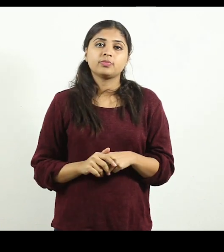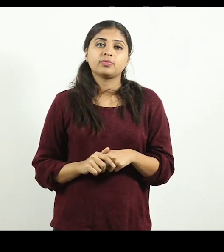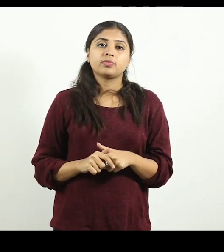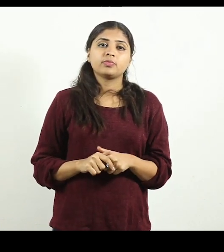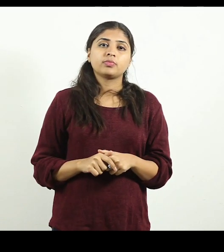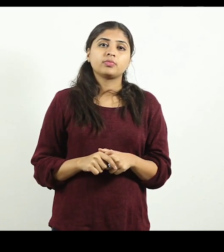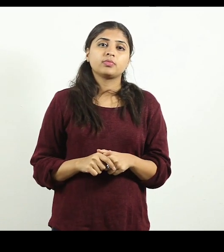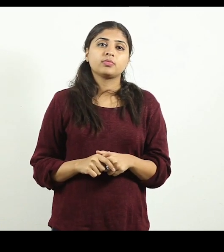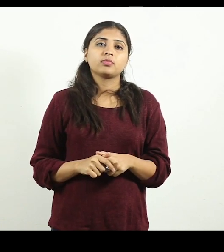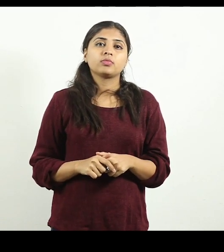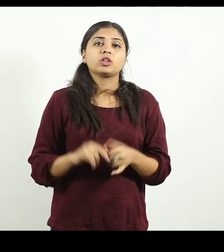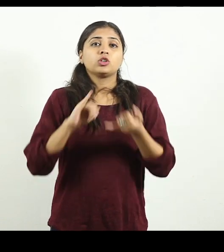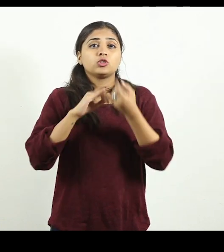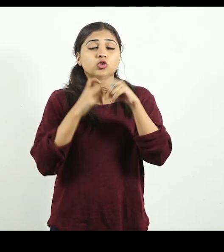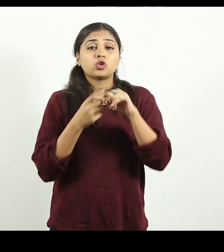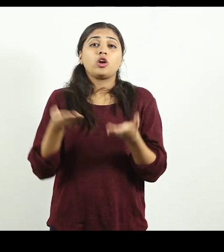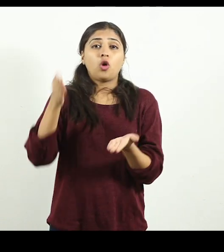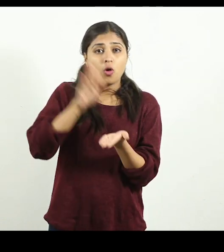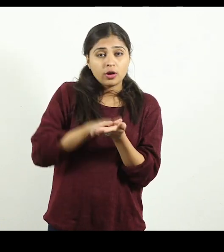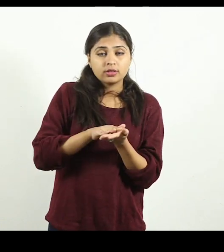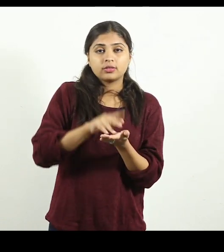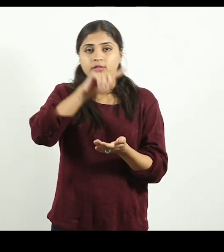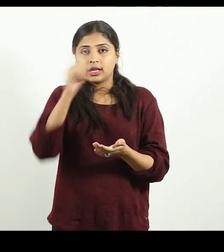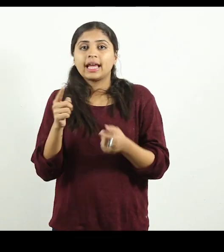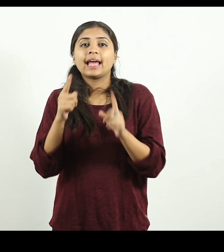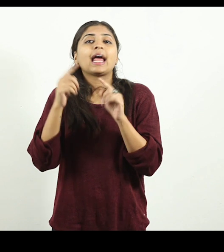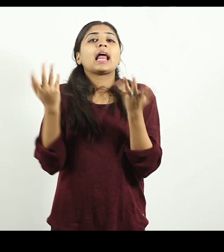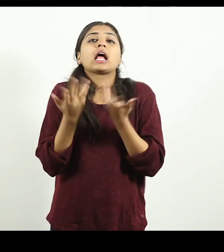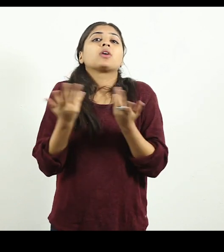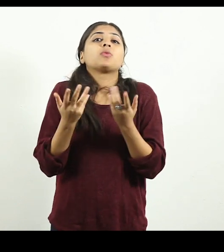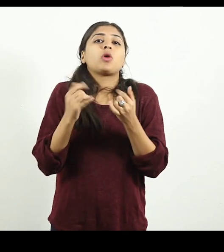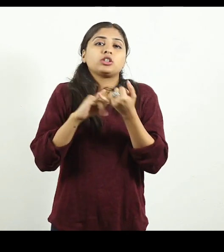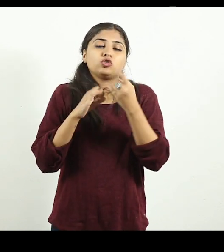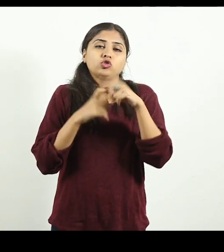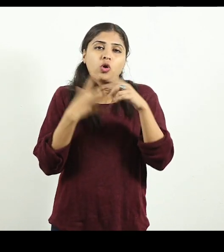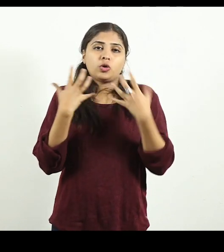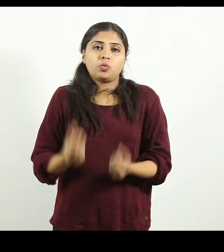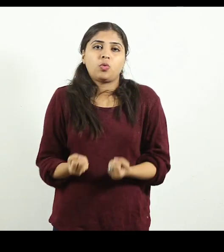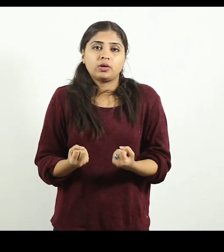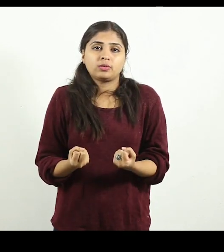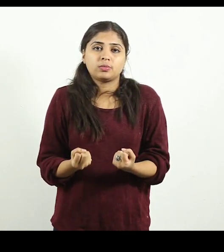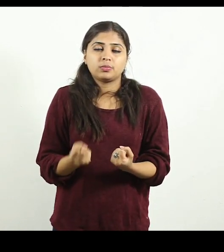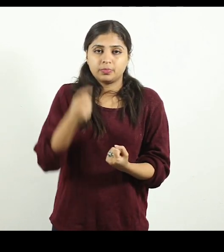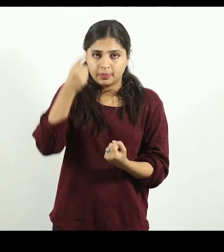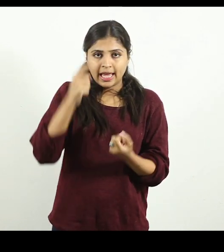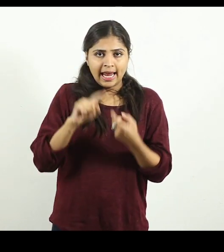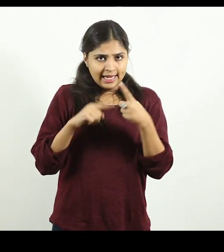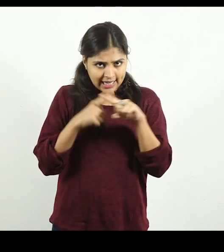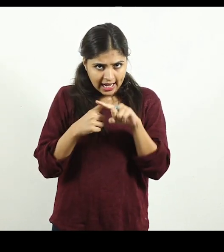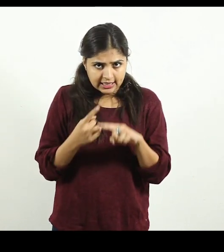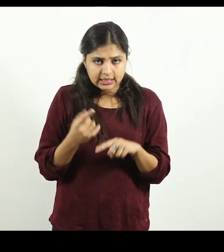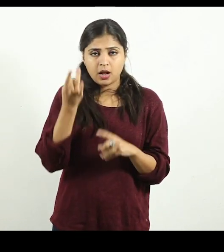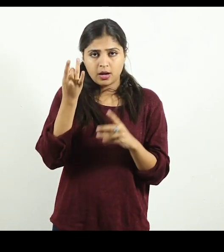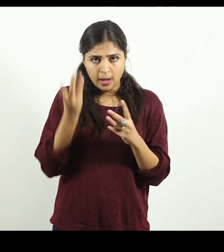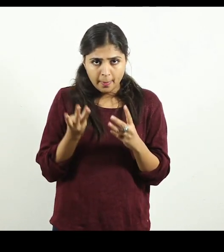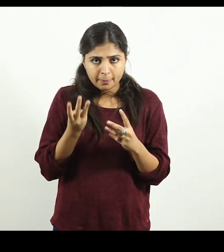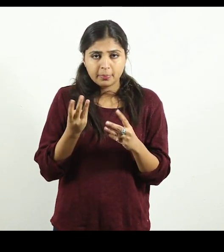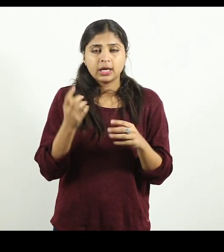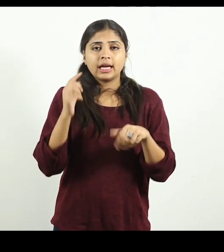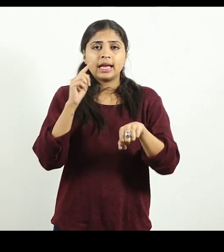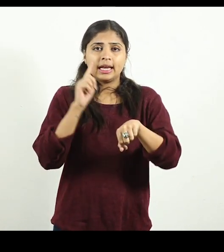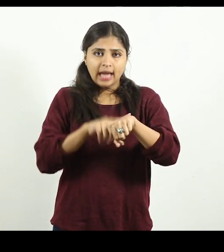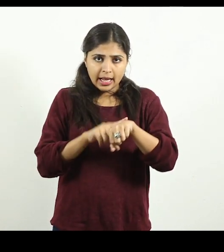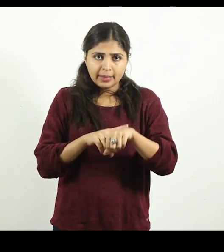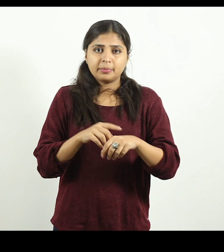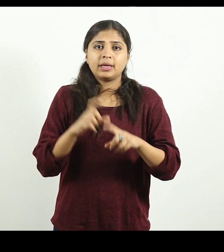Under Sort On, select the type of sort. To sort by text, number or date and time, select values.